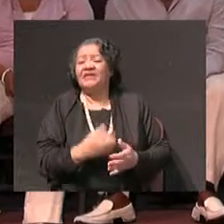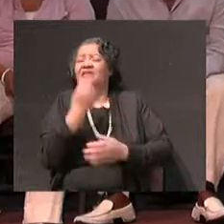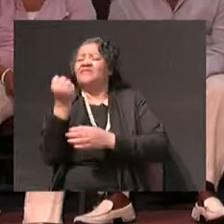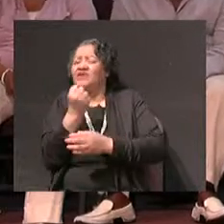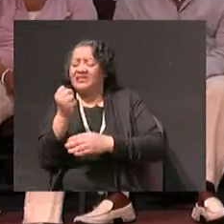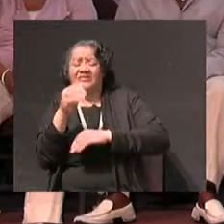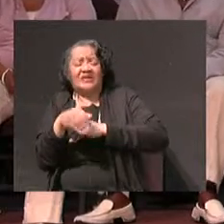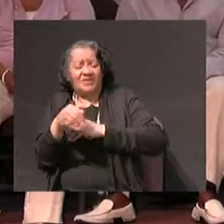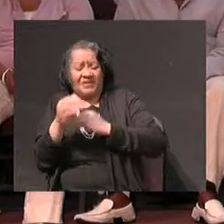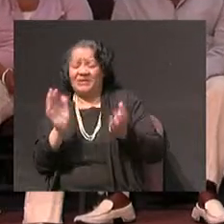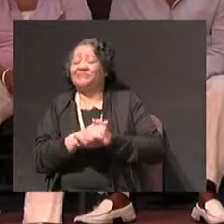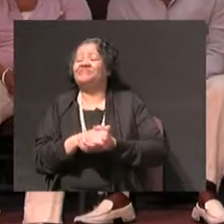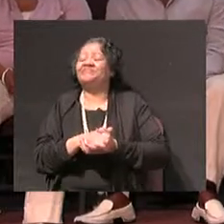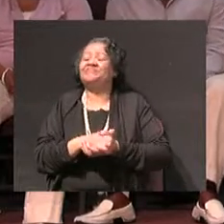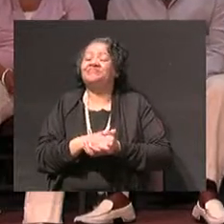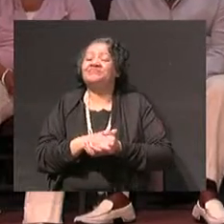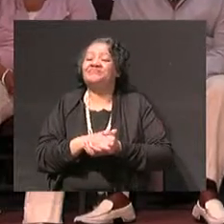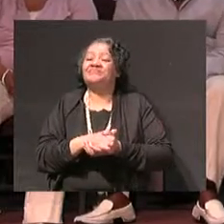Saturday night,